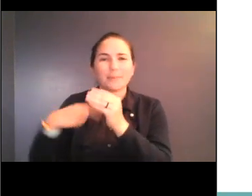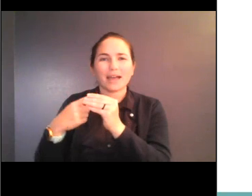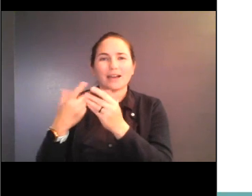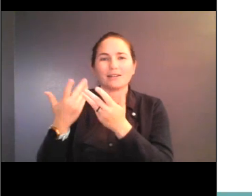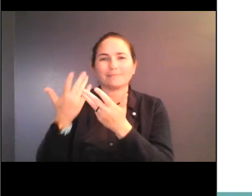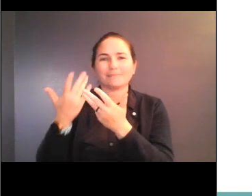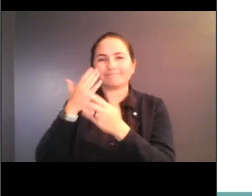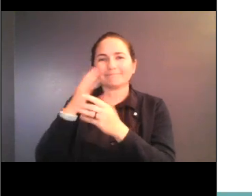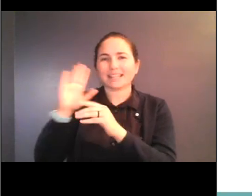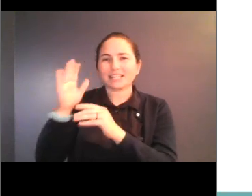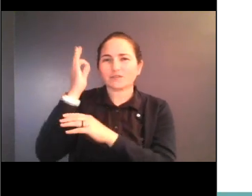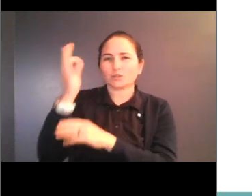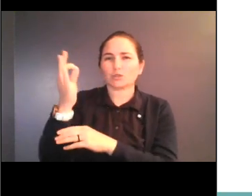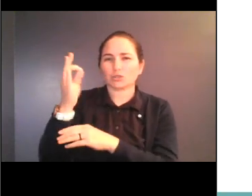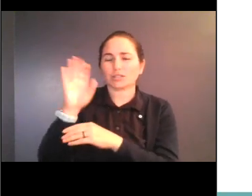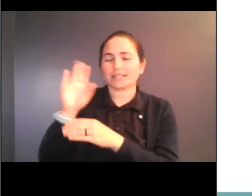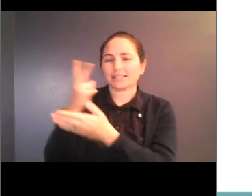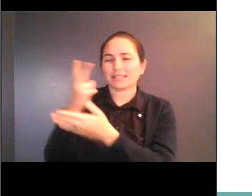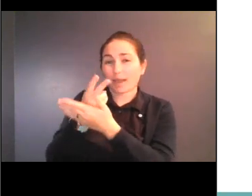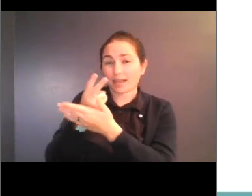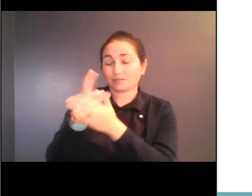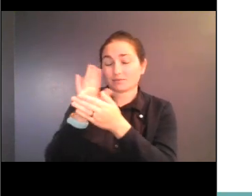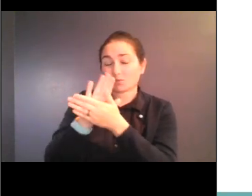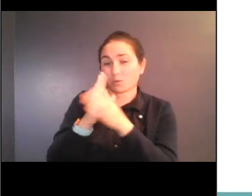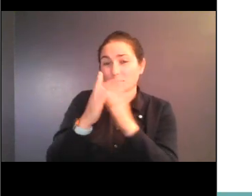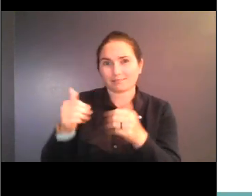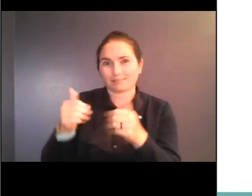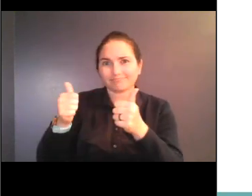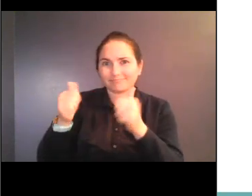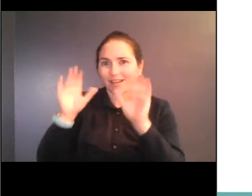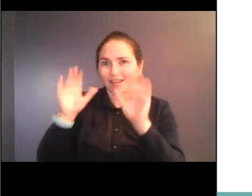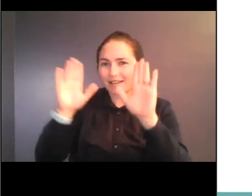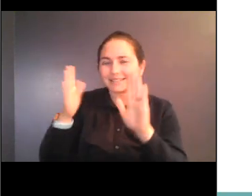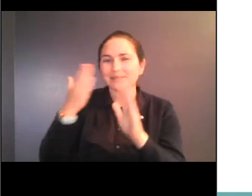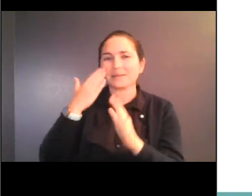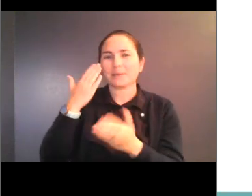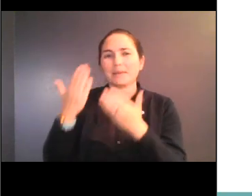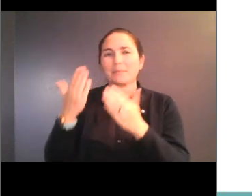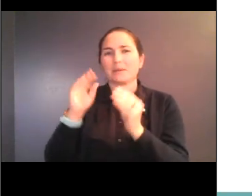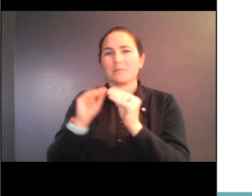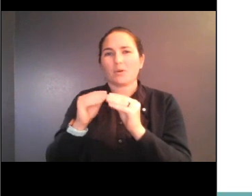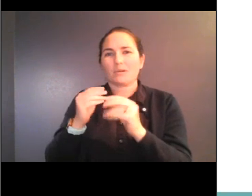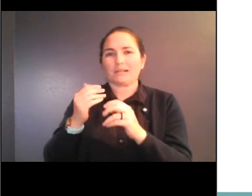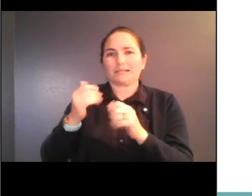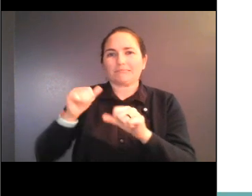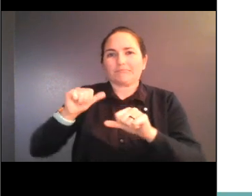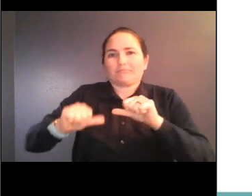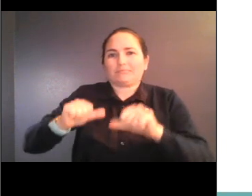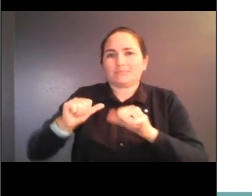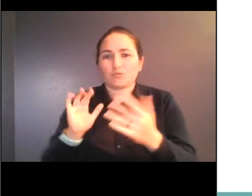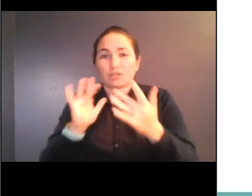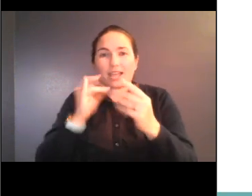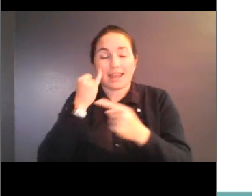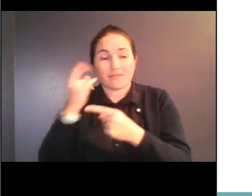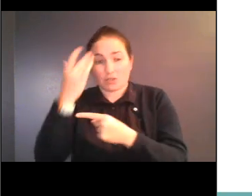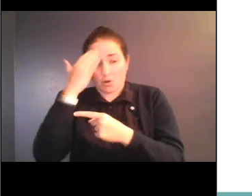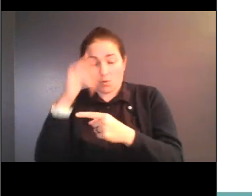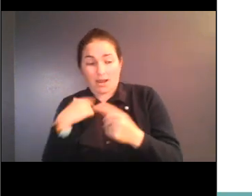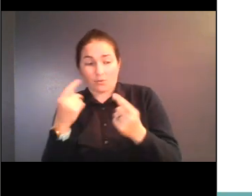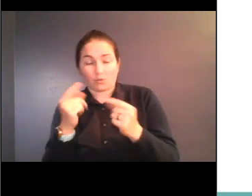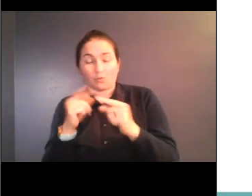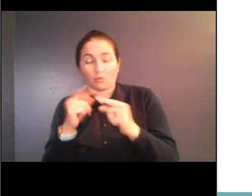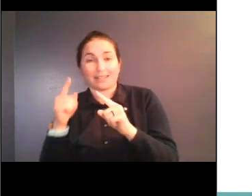you know, his future grad school plans. And this was awesome because I think it may have been more difficult for him to reach out if he didn't know what I was up to, but because